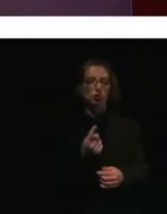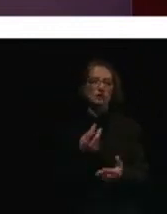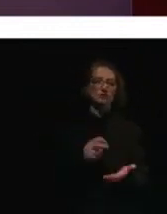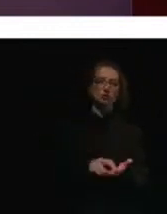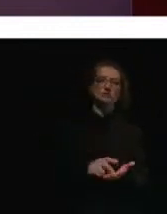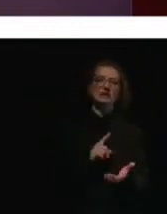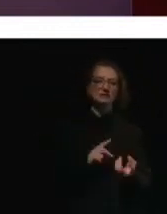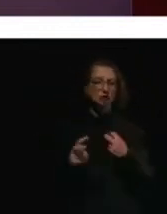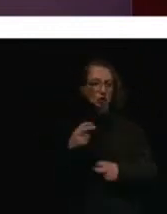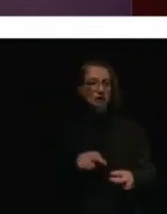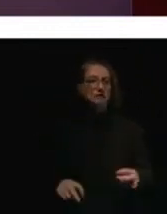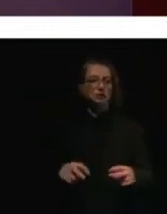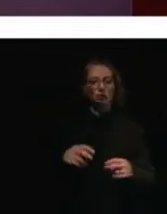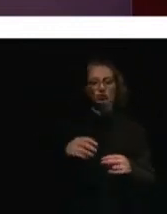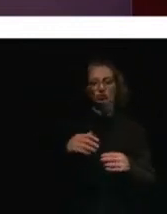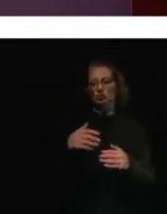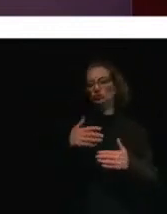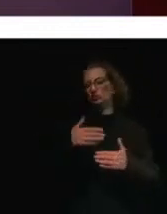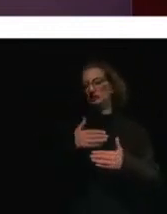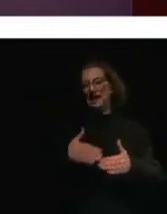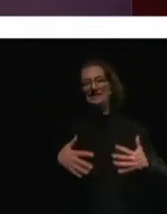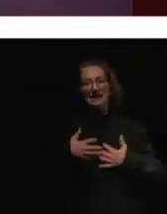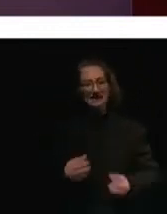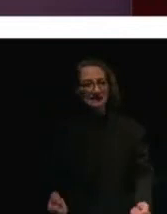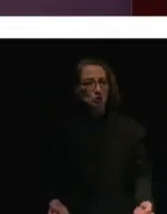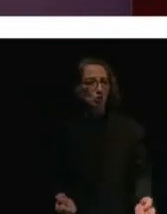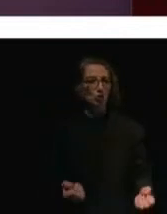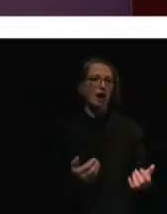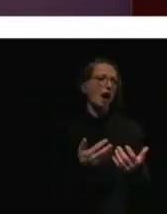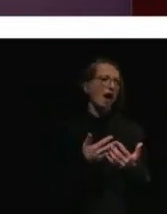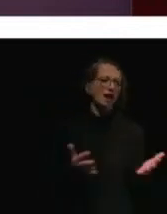Talking about things like self-marketing, like self-exploitation.